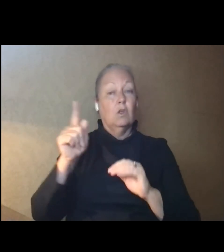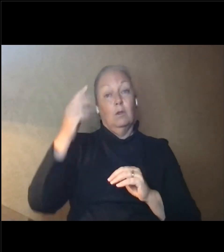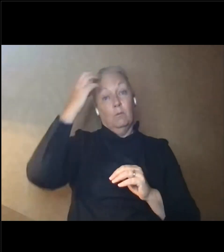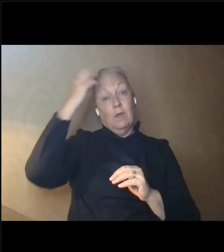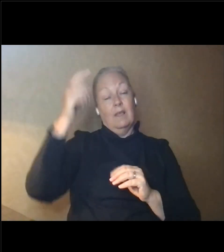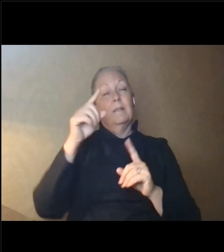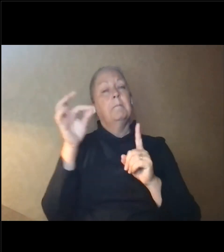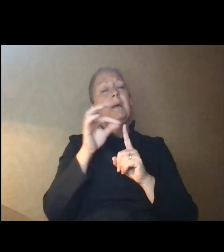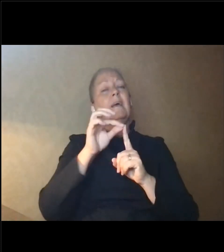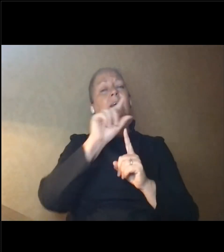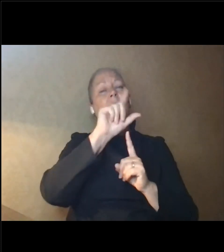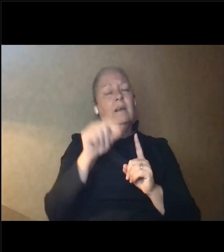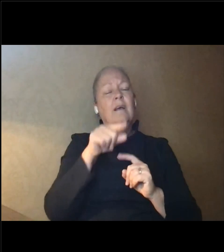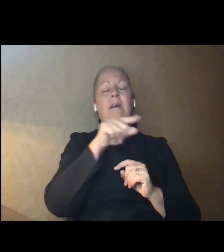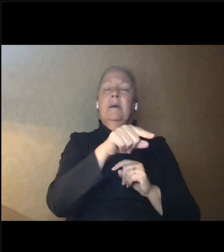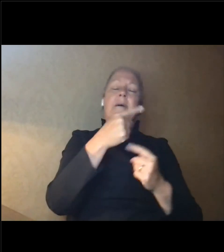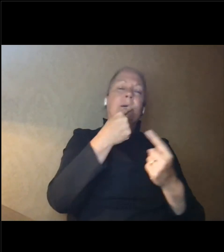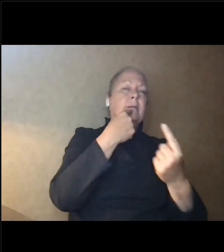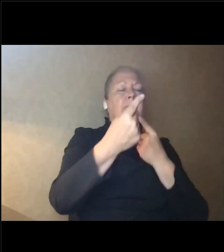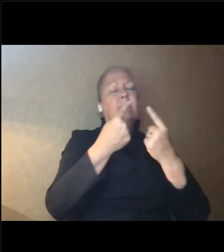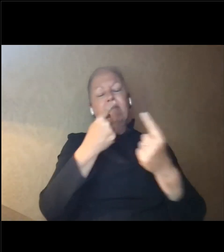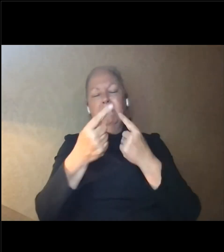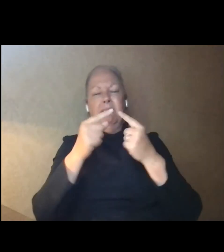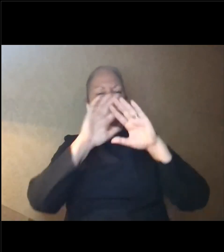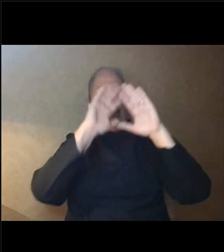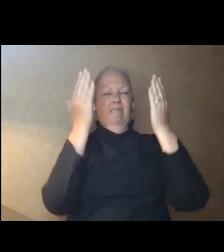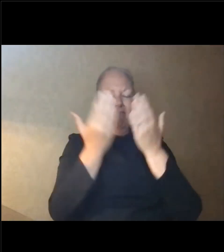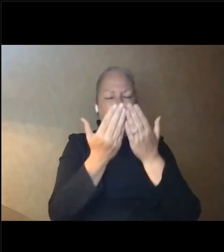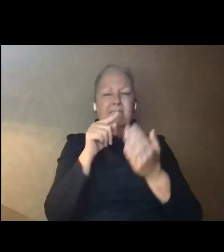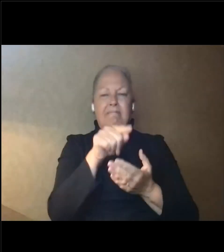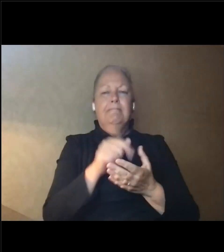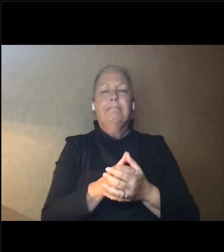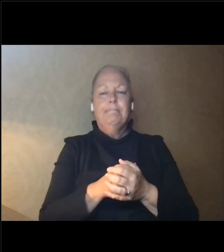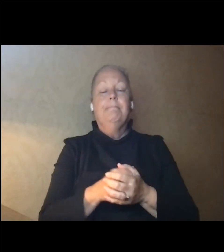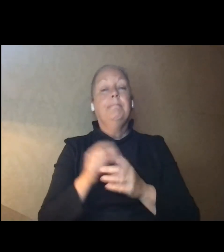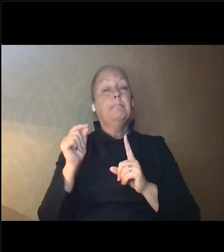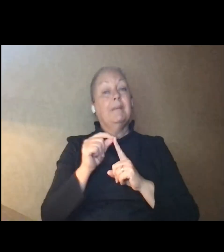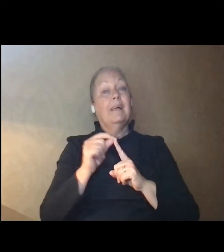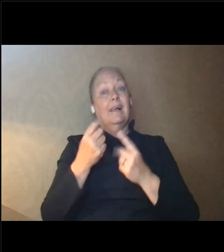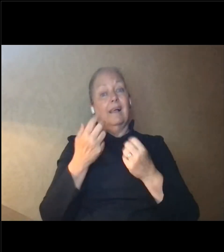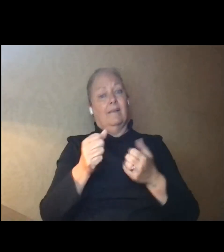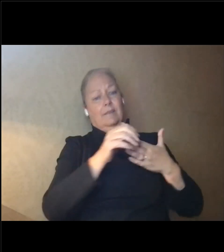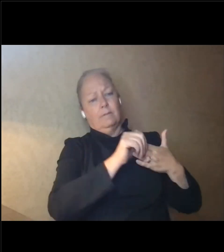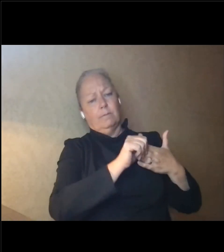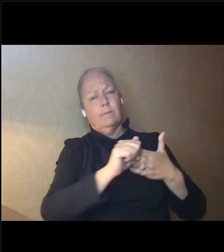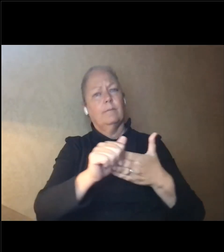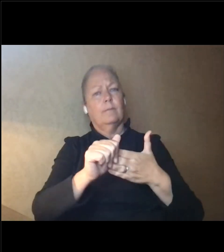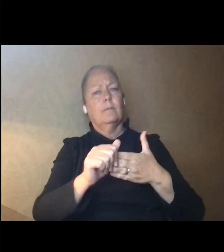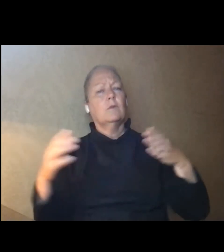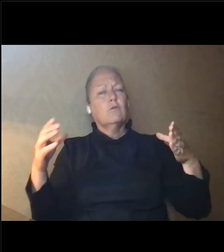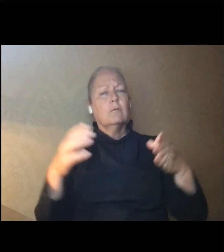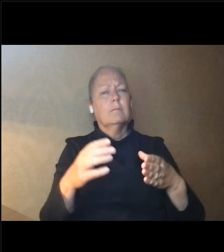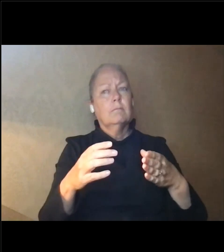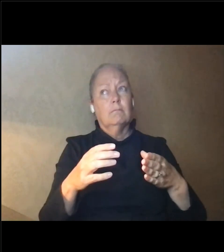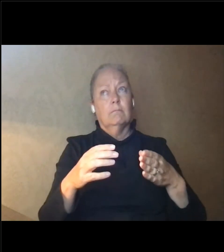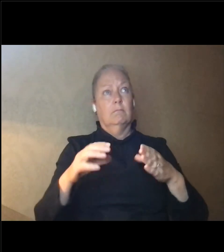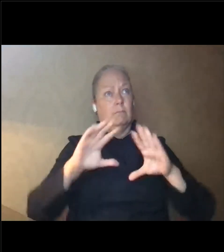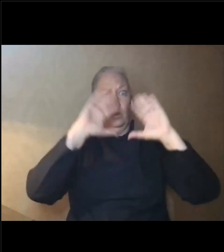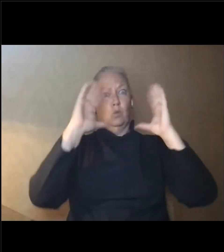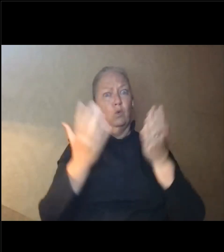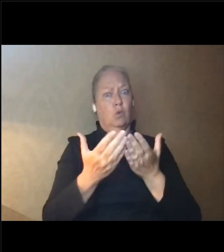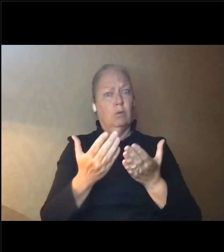global community on improving access to assistive technology. And Pakistan has a leadership role globally, and it is all because that we have a